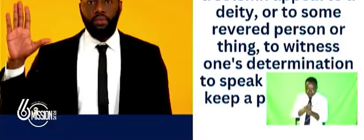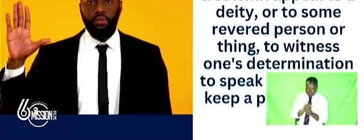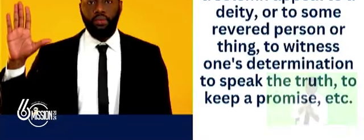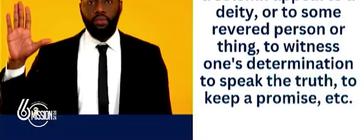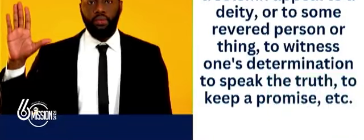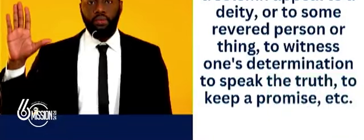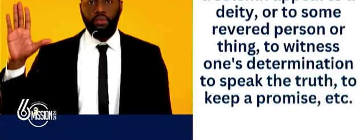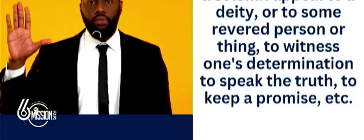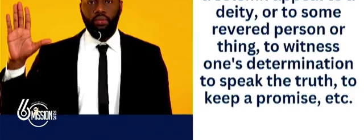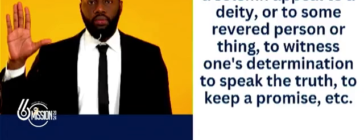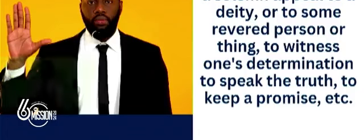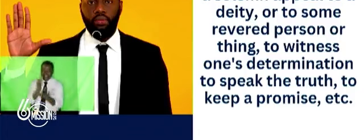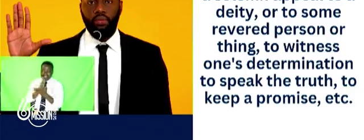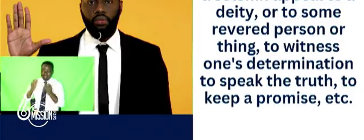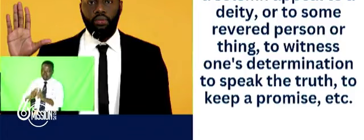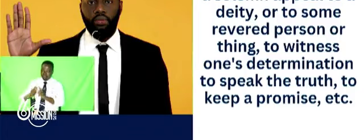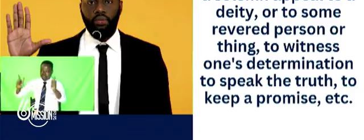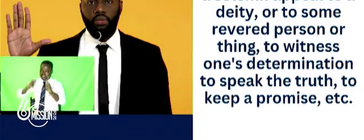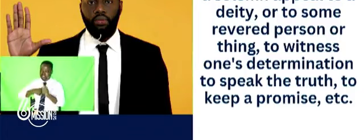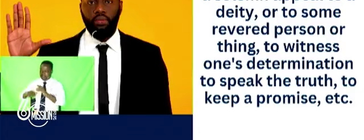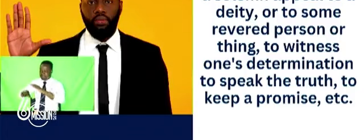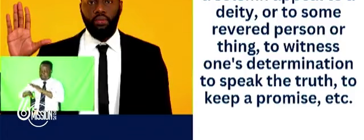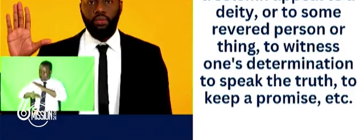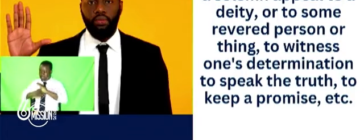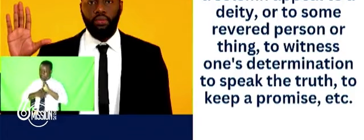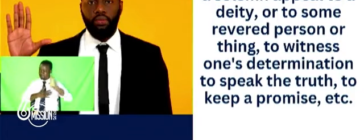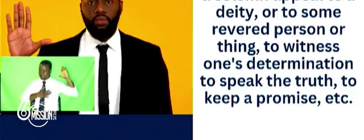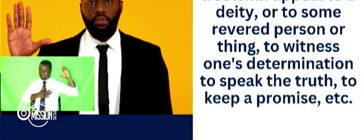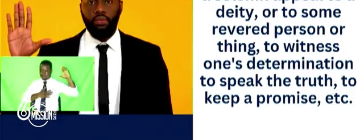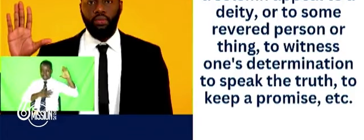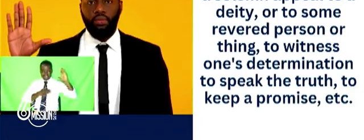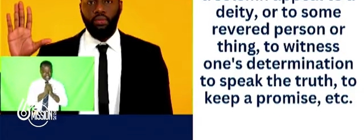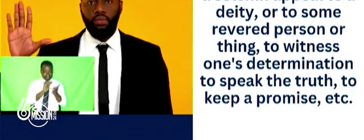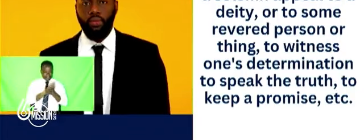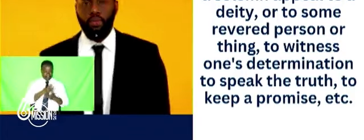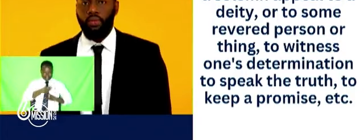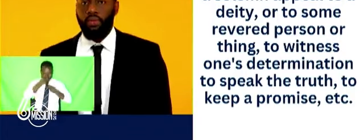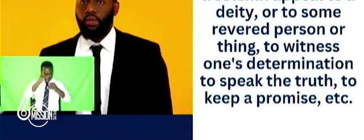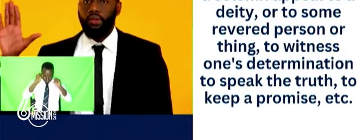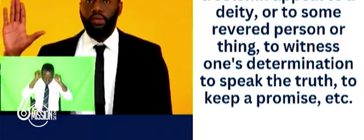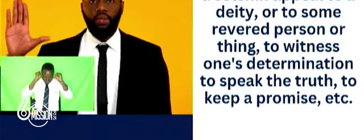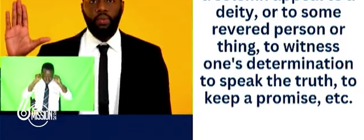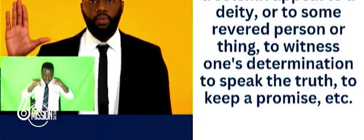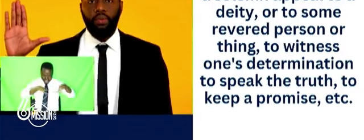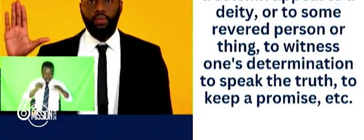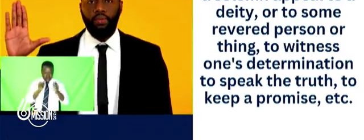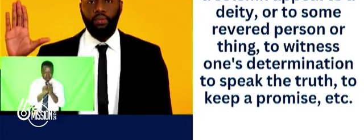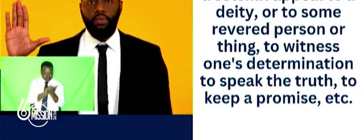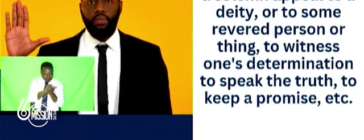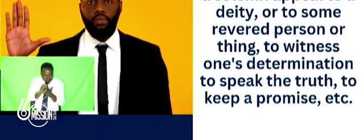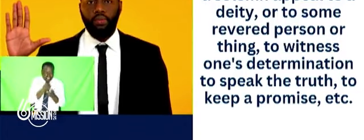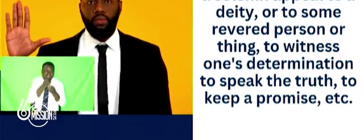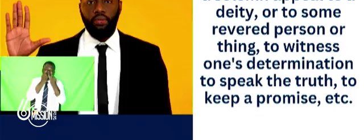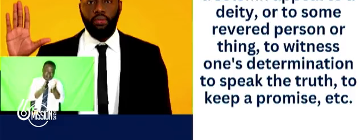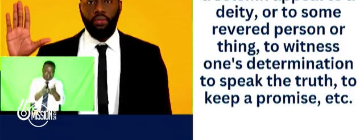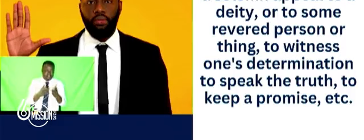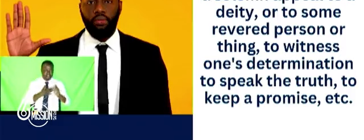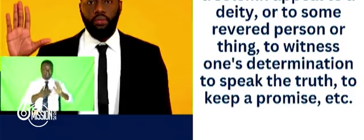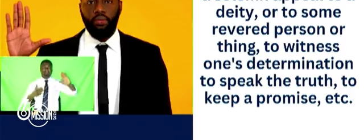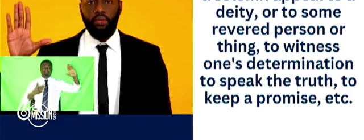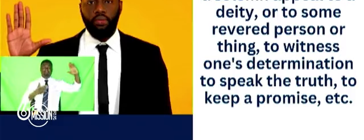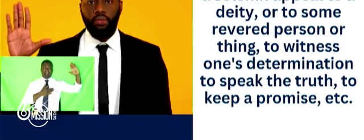something that is greater, to witness one's determination to speak the truth and to